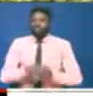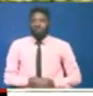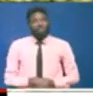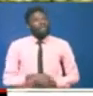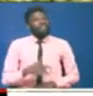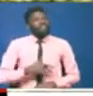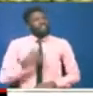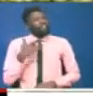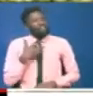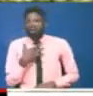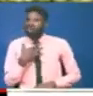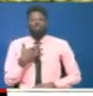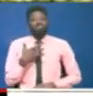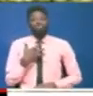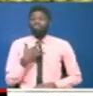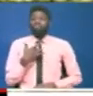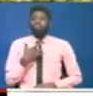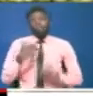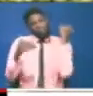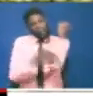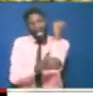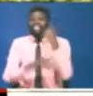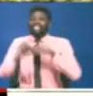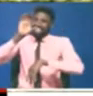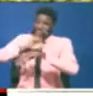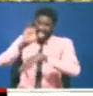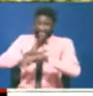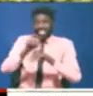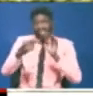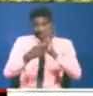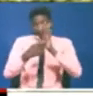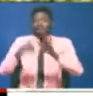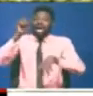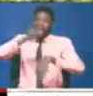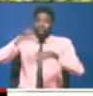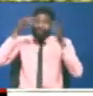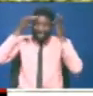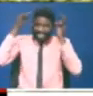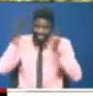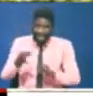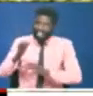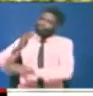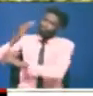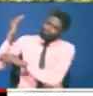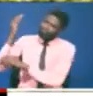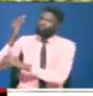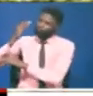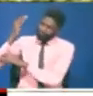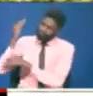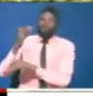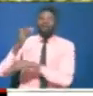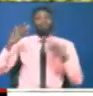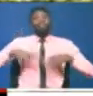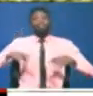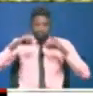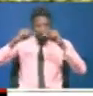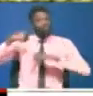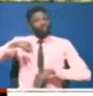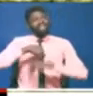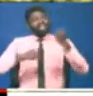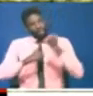for example, in Embu, has decided, for example, to preach to the congregants, we are supporting this candidate A and